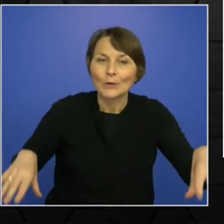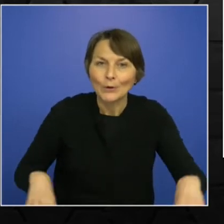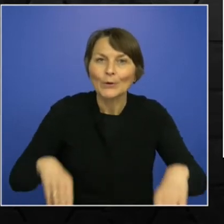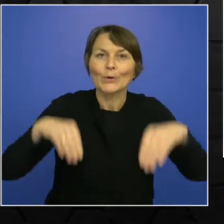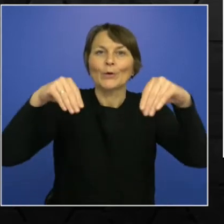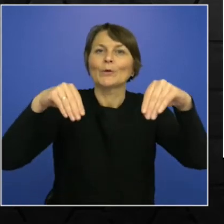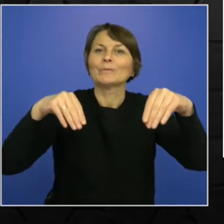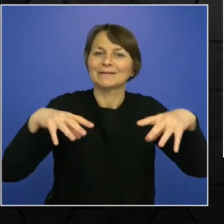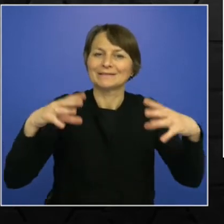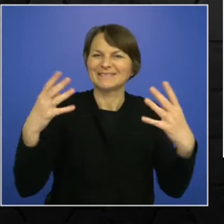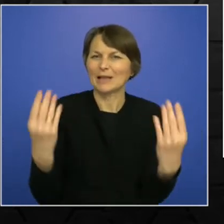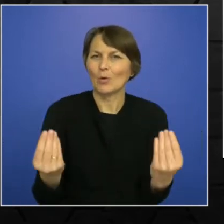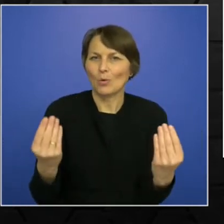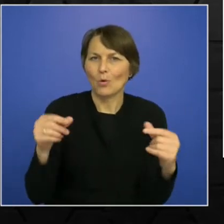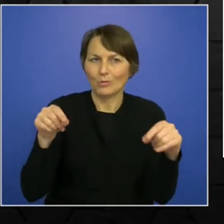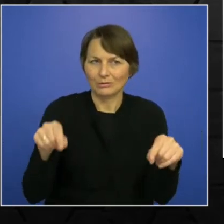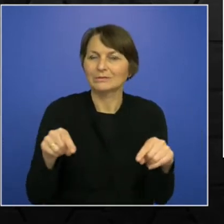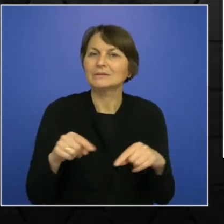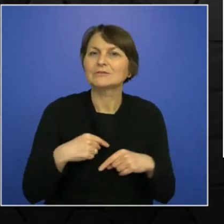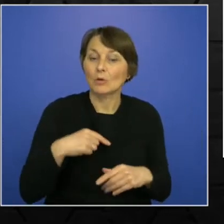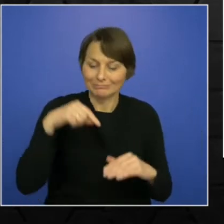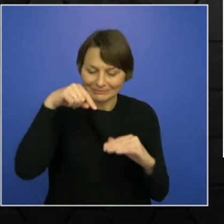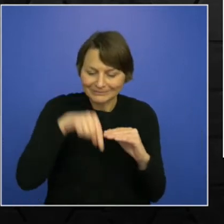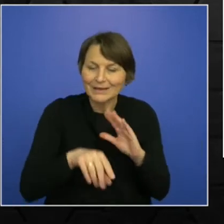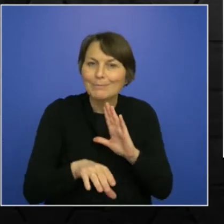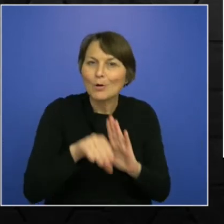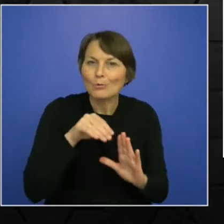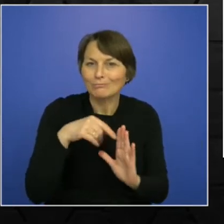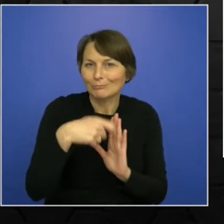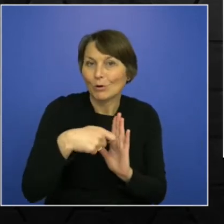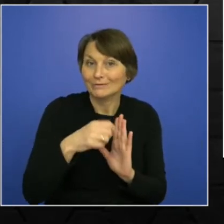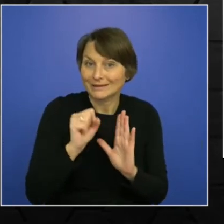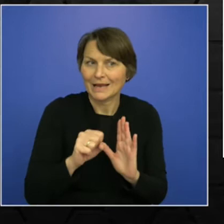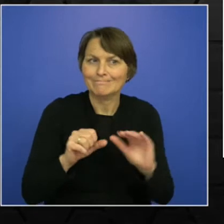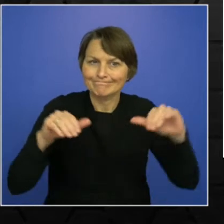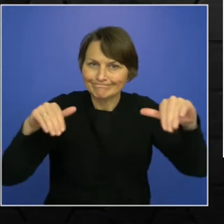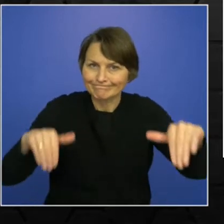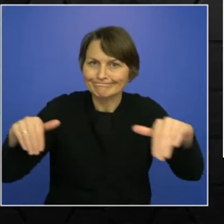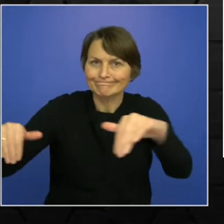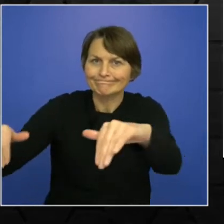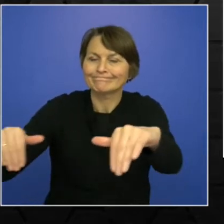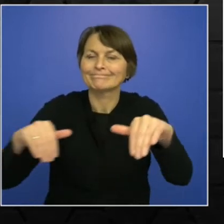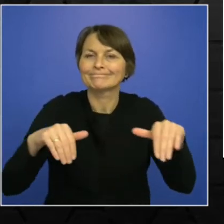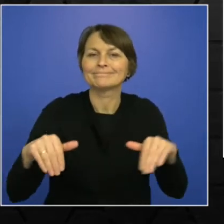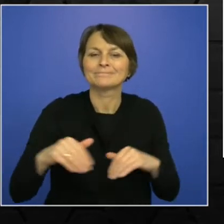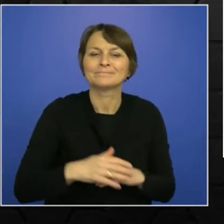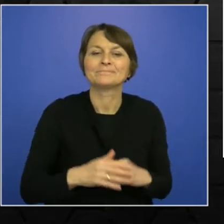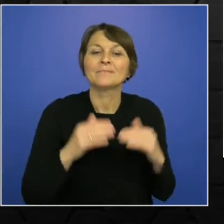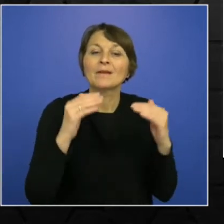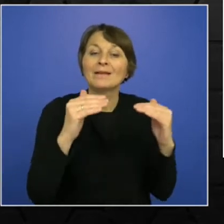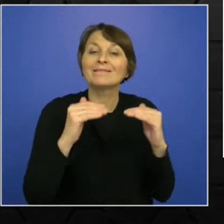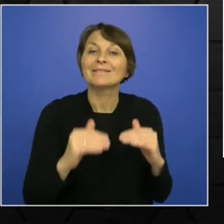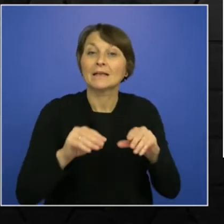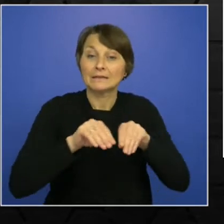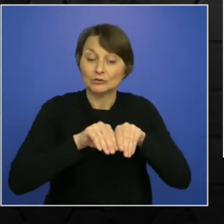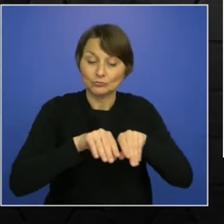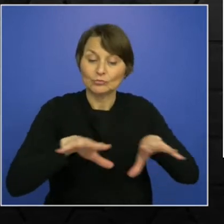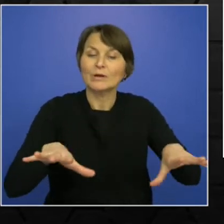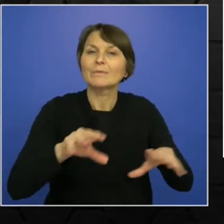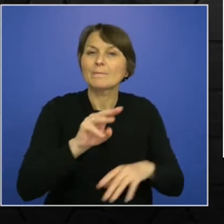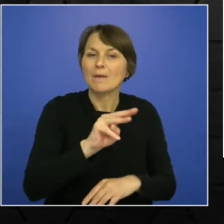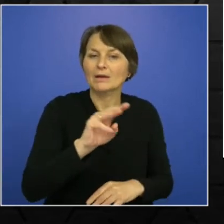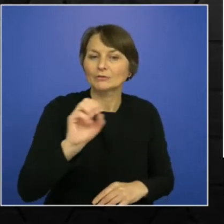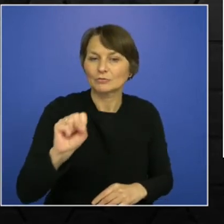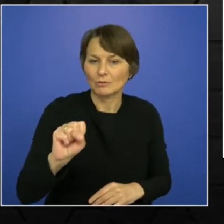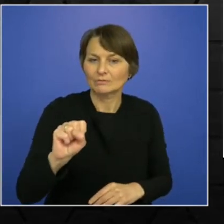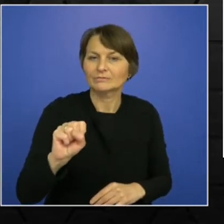then prepare your deep learning projects. Okay, distributed microservices and large scale model interpretability.